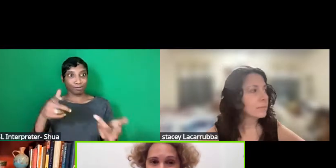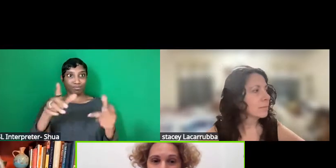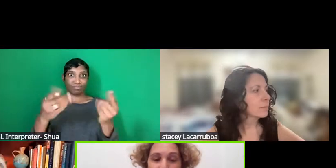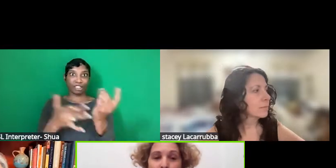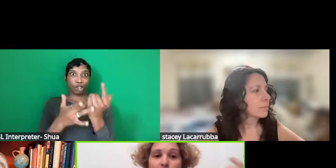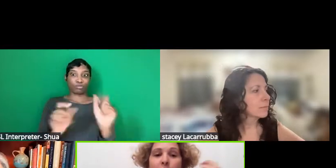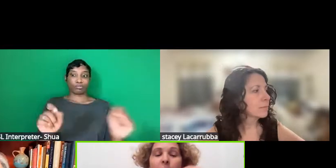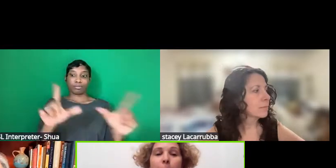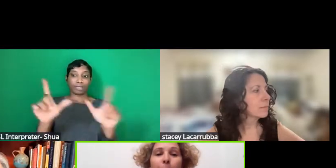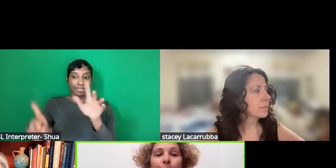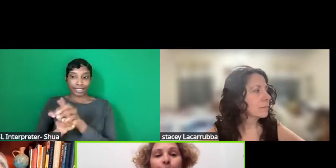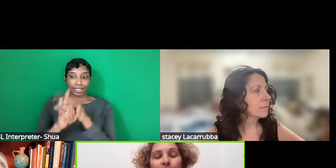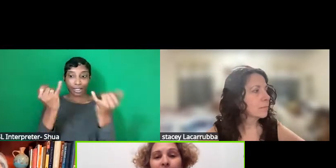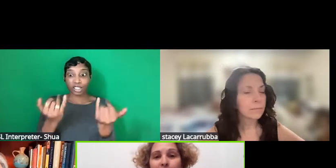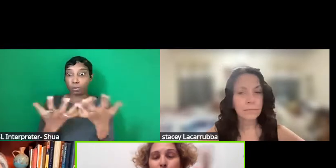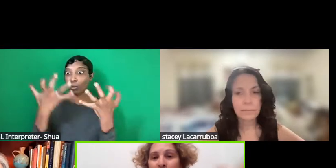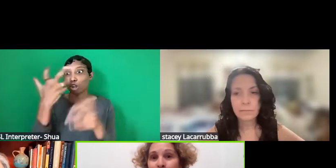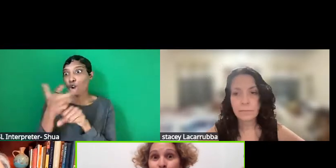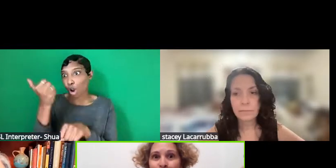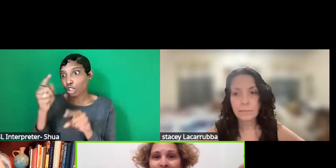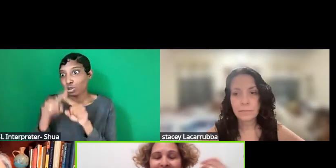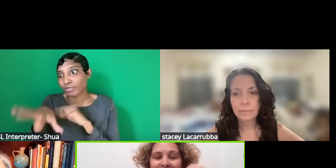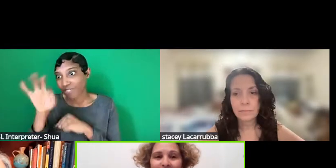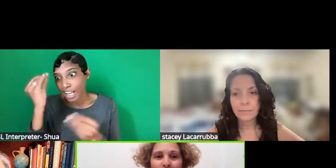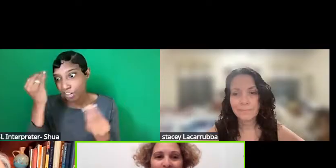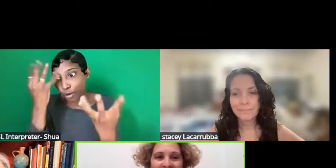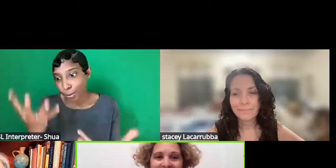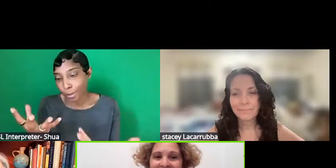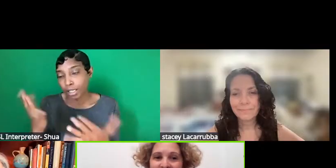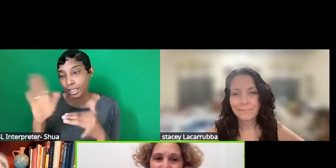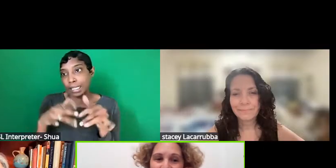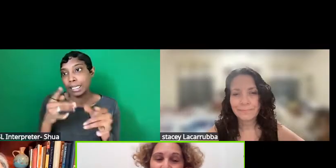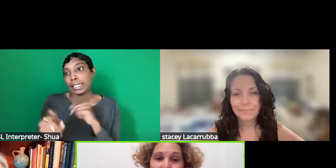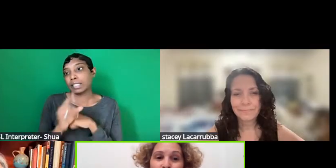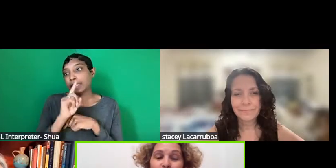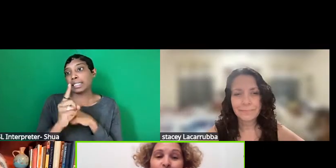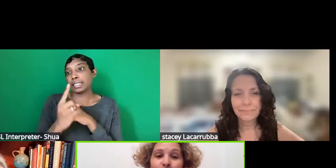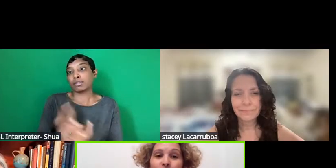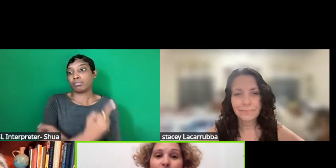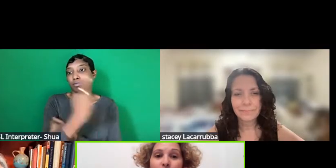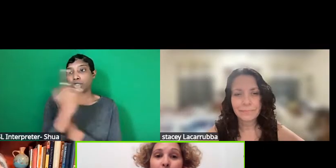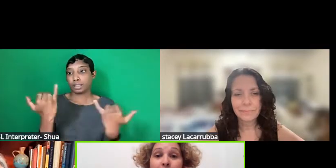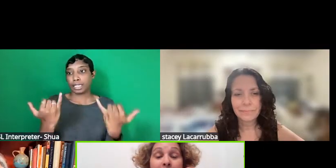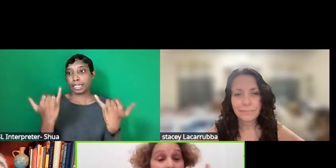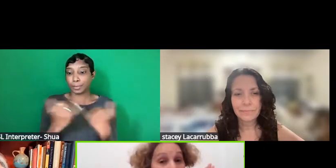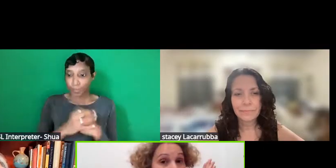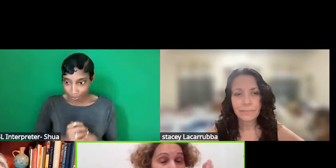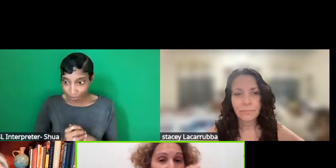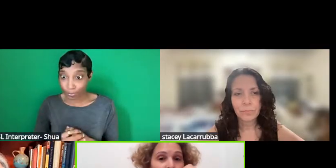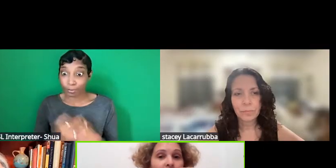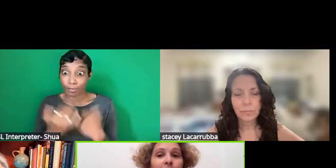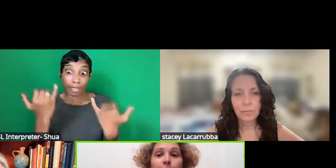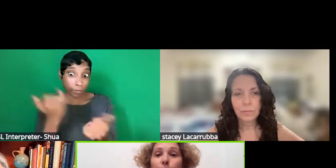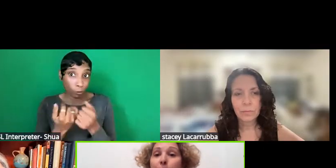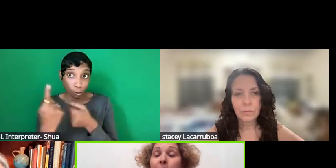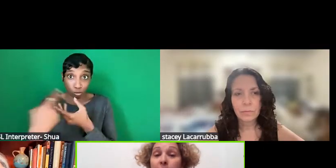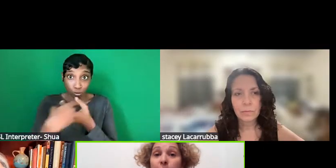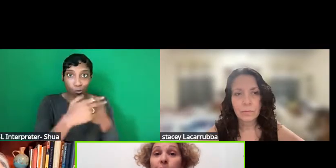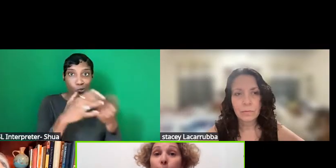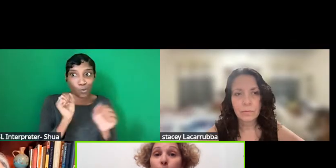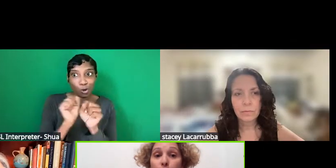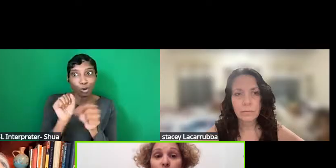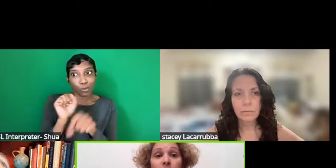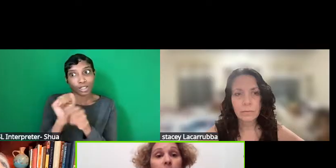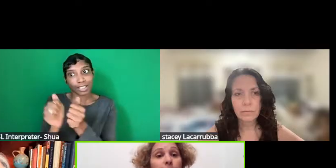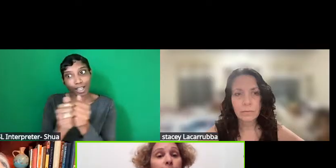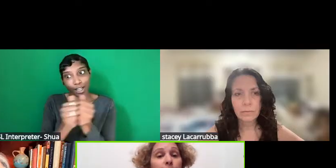than it is today. But we're so glad that everybody's here to join us to work on this together. So now, if it's okay, I'll tell you what